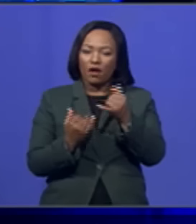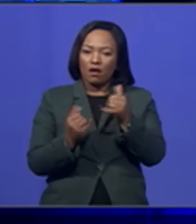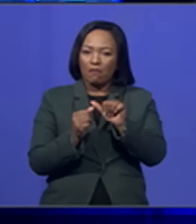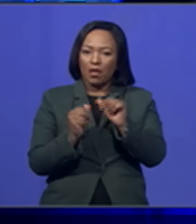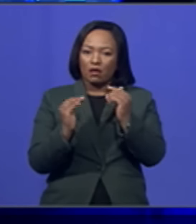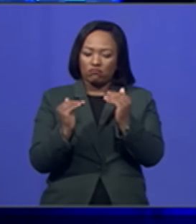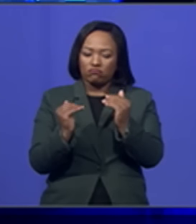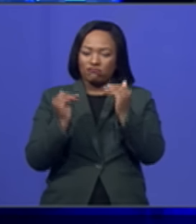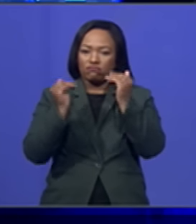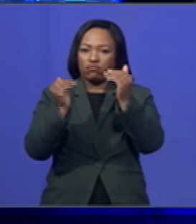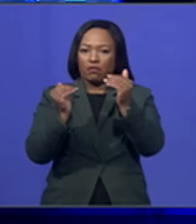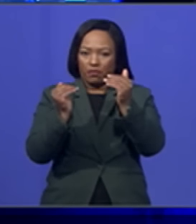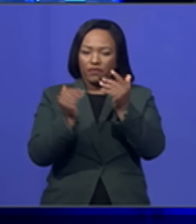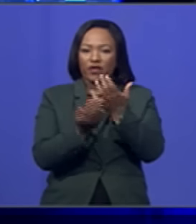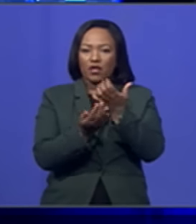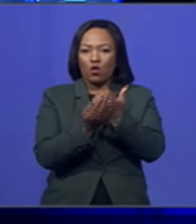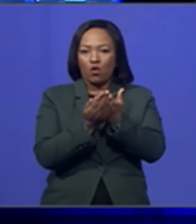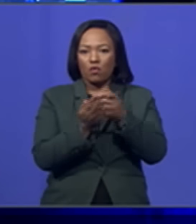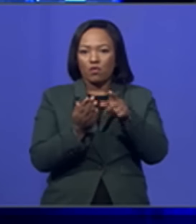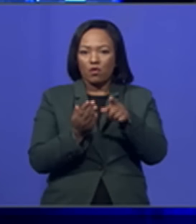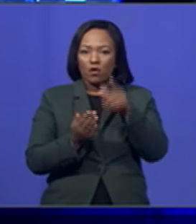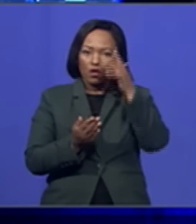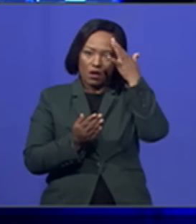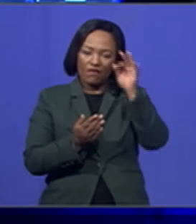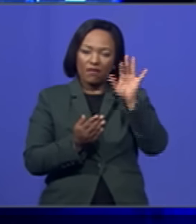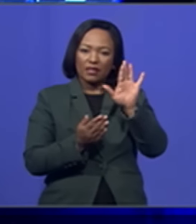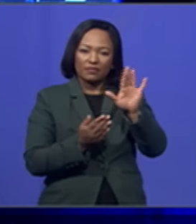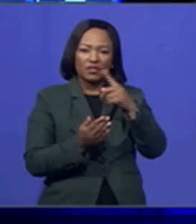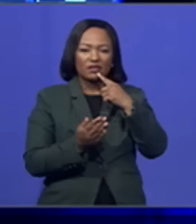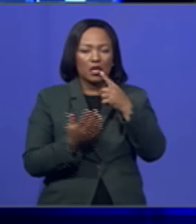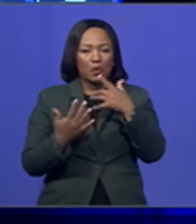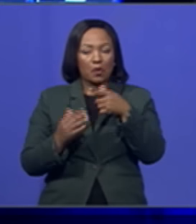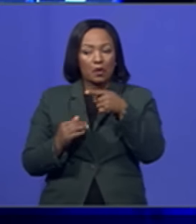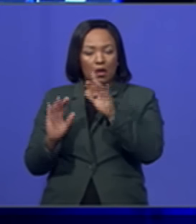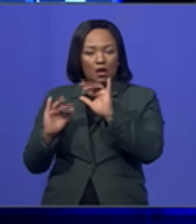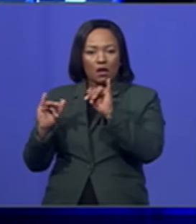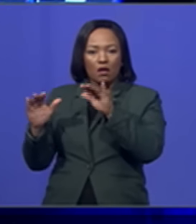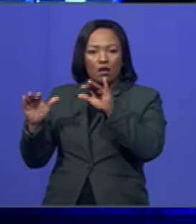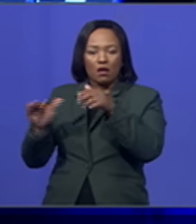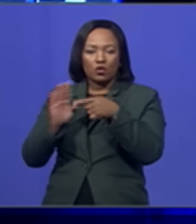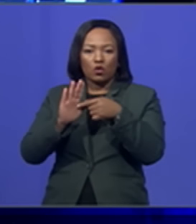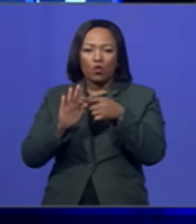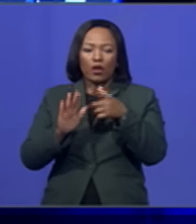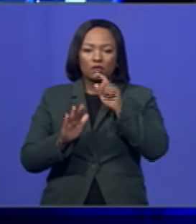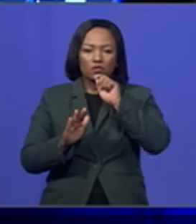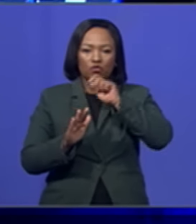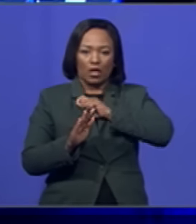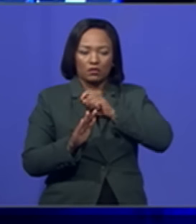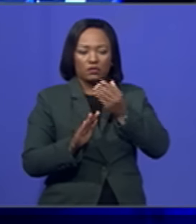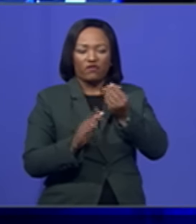ba botsetedi. Mmuso wa nanetse qeto ya Fitch ka hore ke sesupo sa ho bontsha tshepo taolong ya ditjhelete tsa setjhaba.